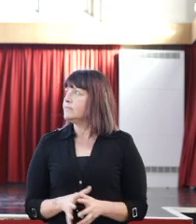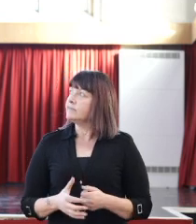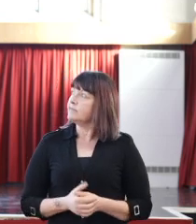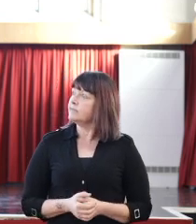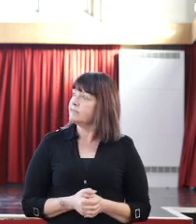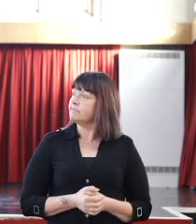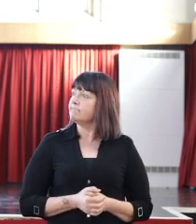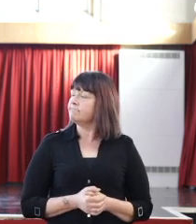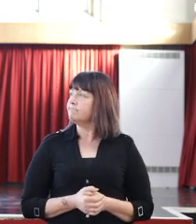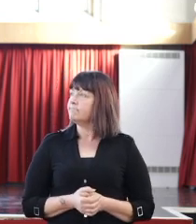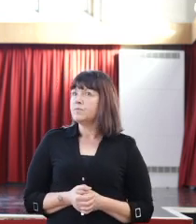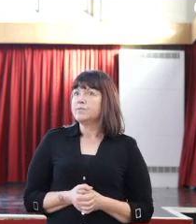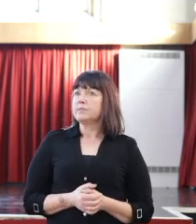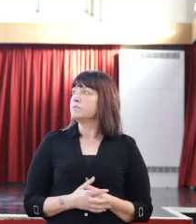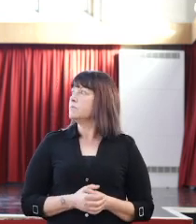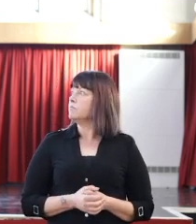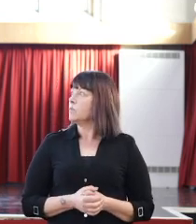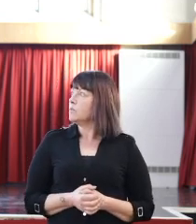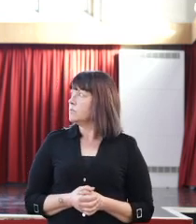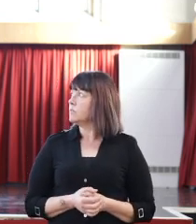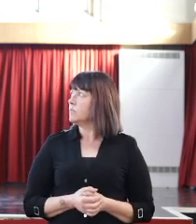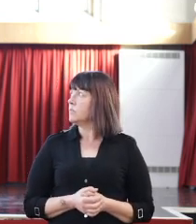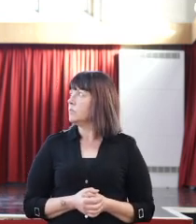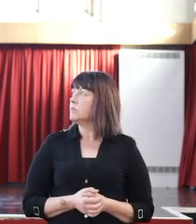Norfolk is a pretty place.